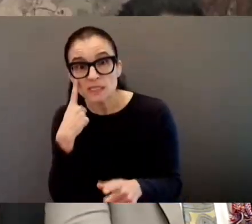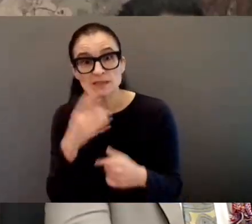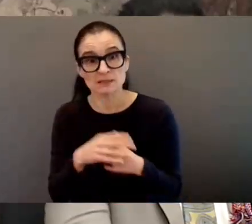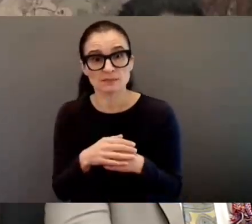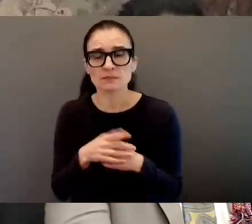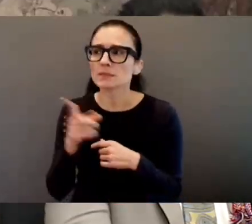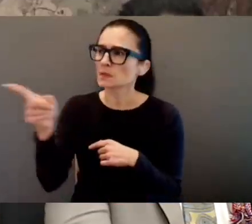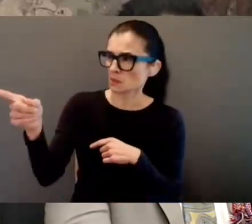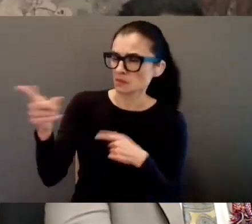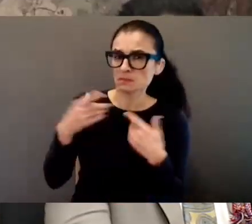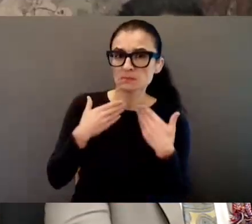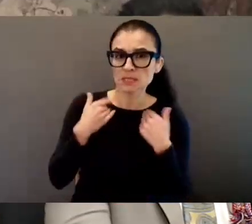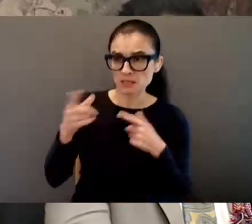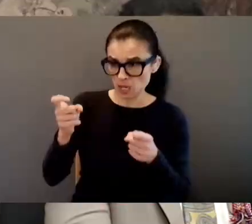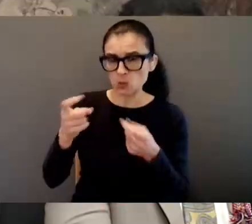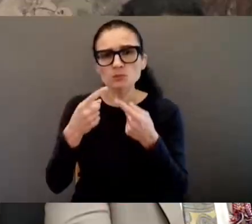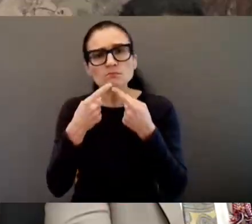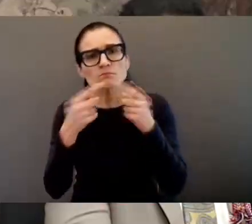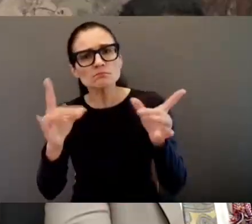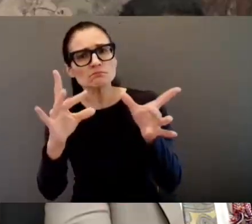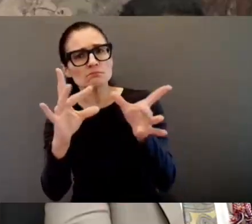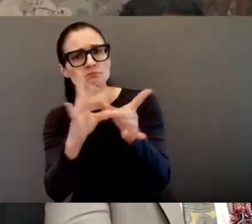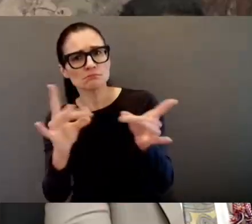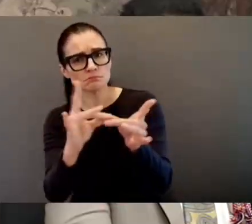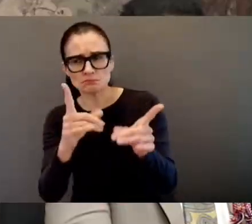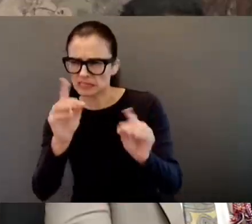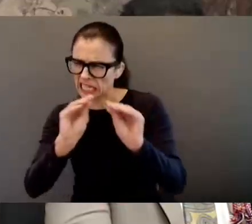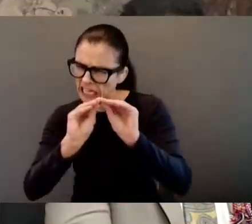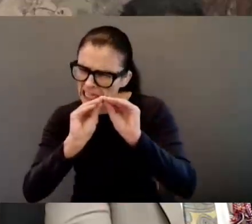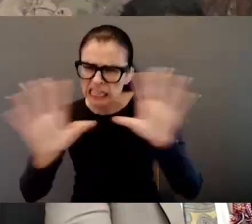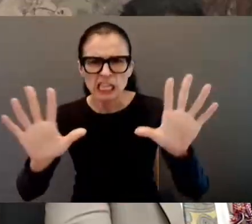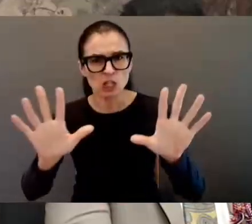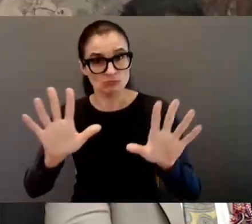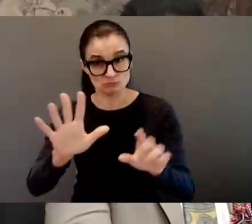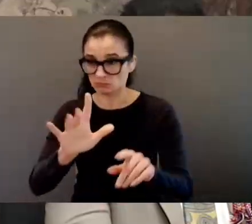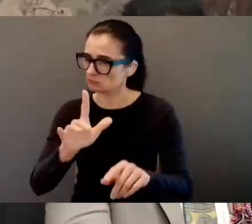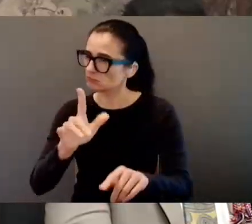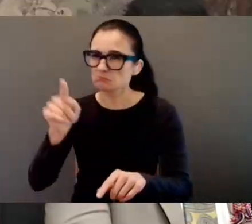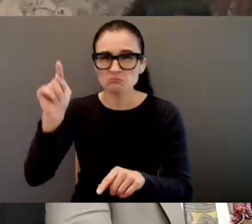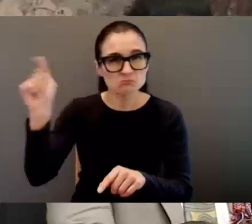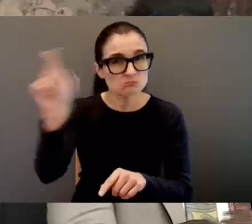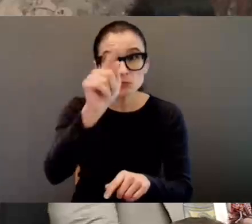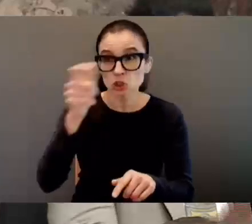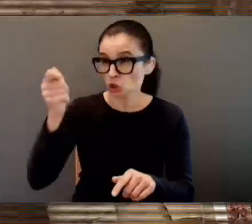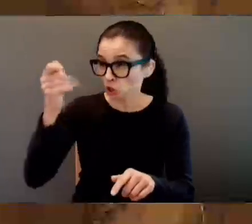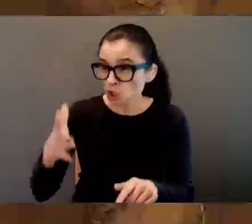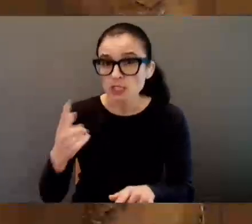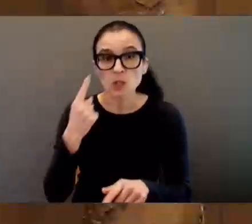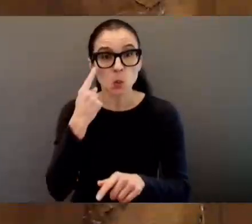judges and witnesses in BC have been targeted? Yes or no?